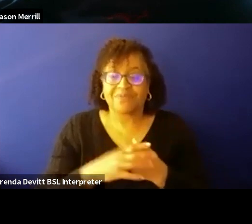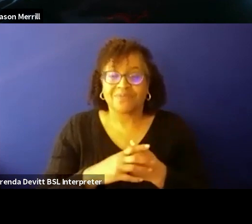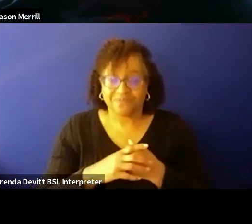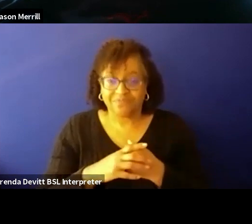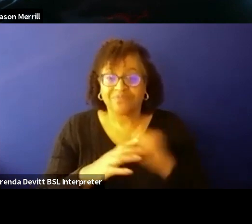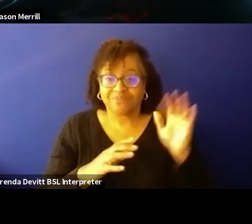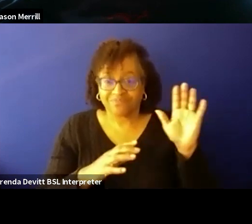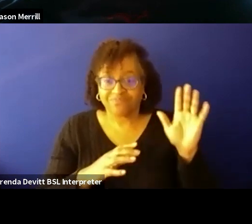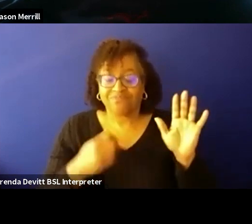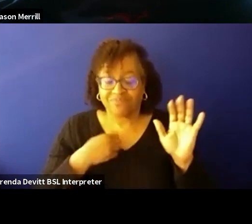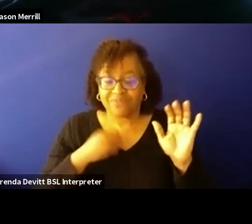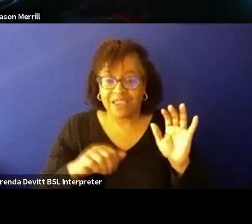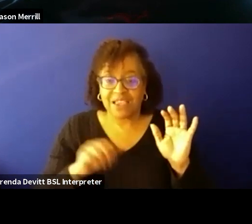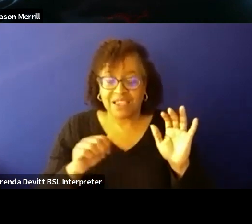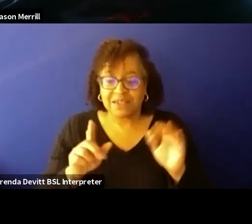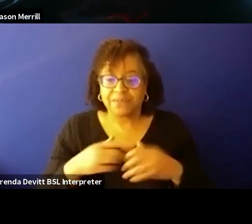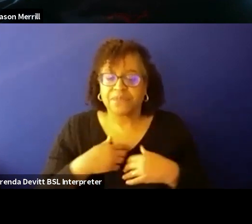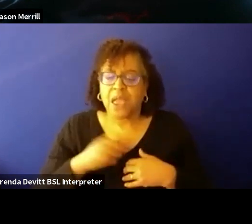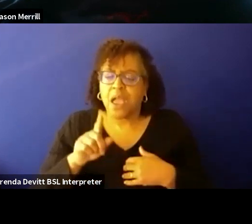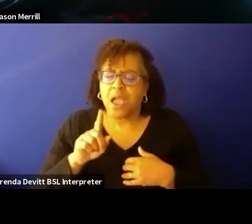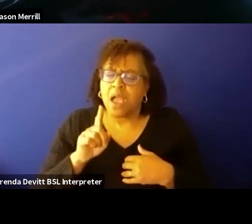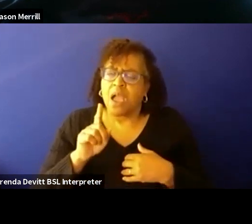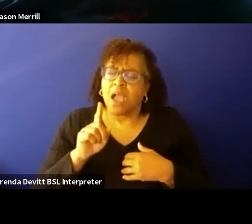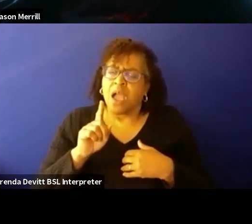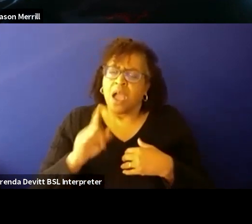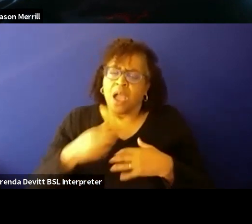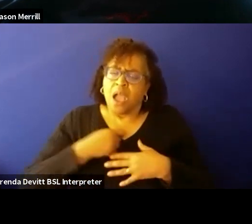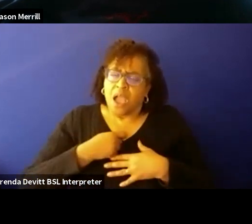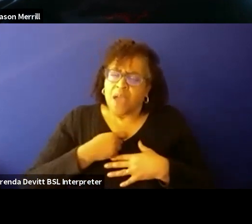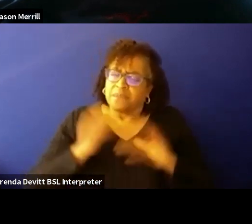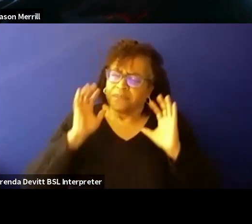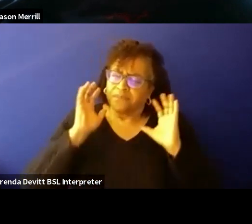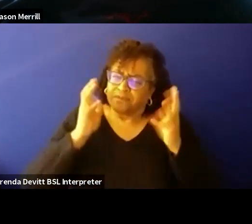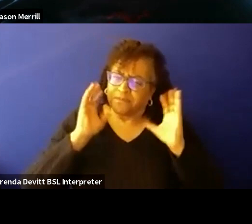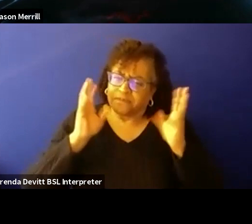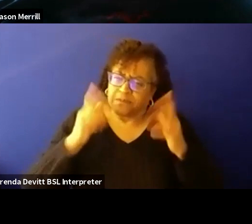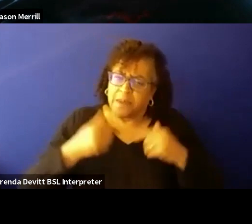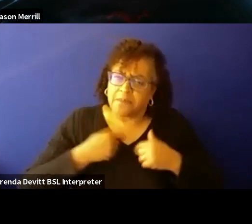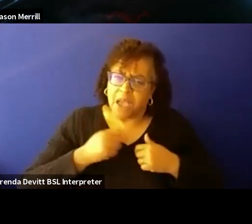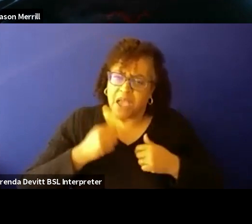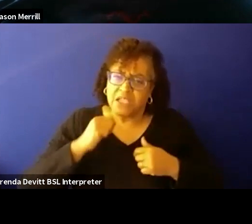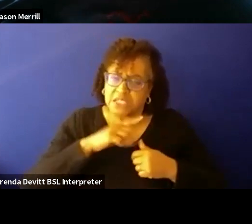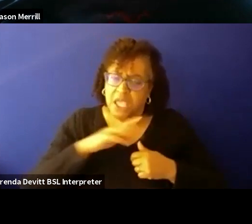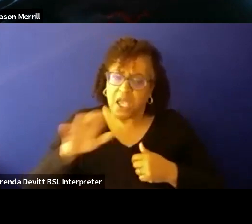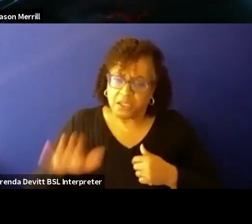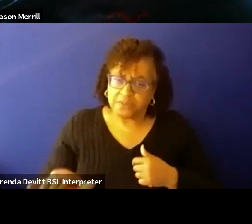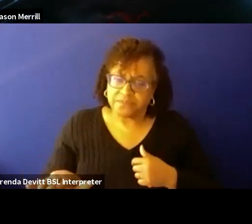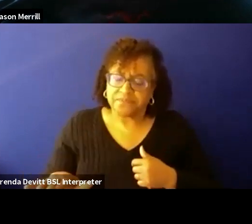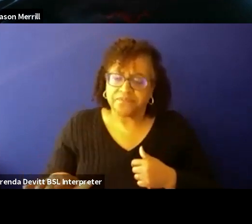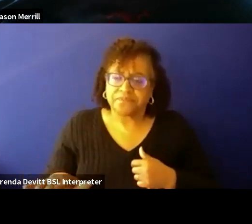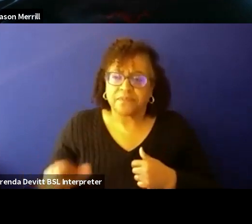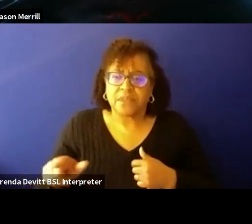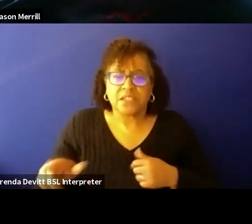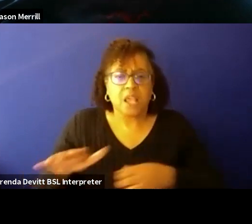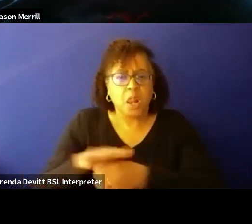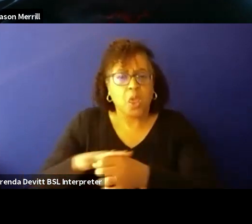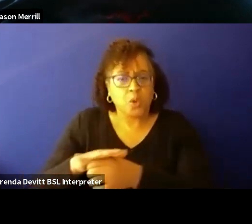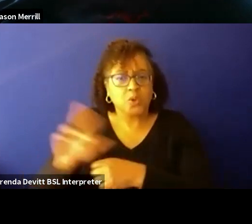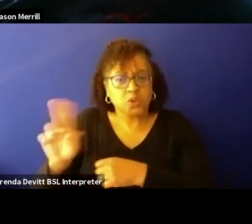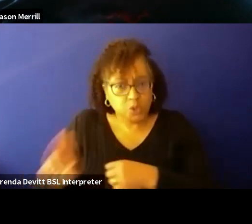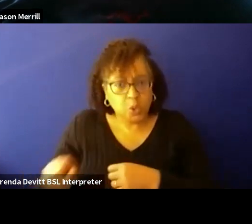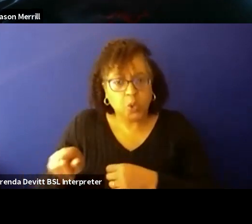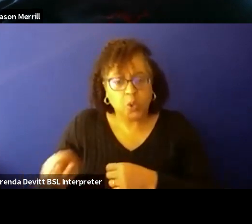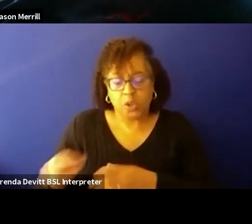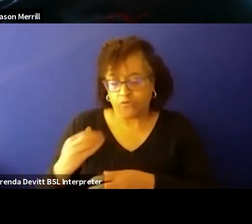I'm currently quite anxious about my son. He's at a local school that's had quite a few exclusions recently.